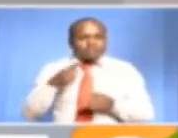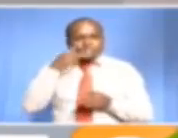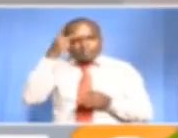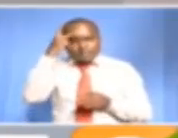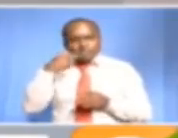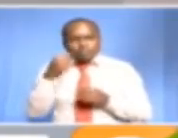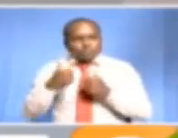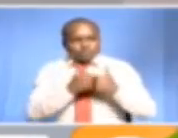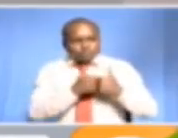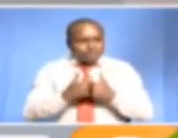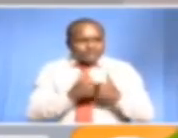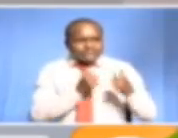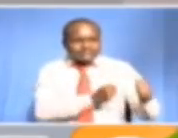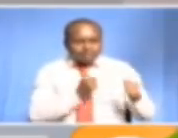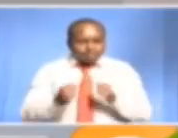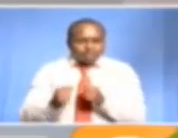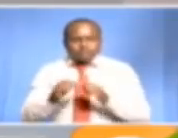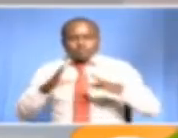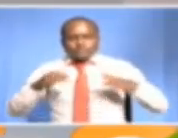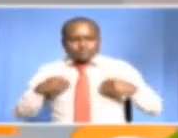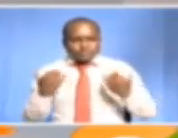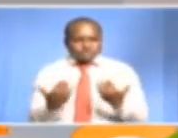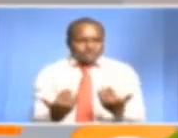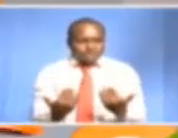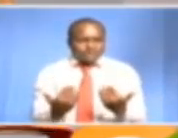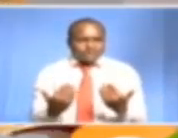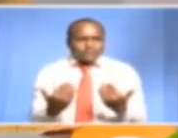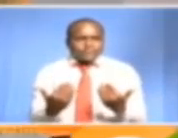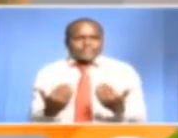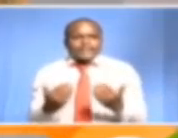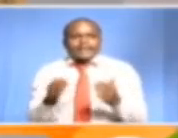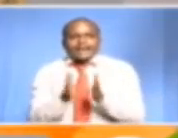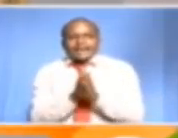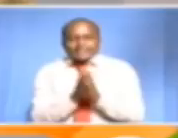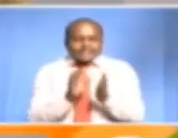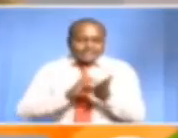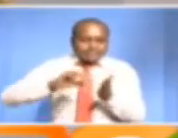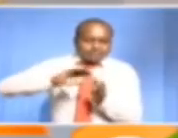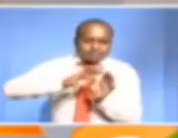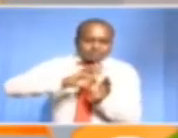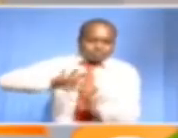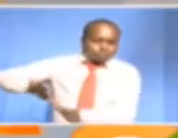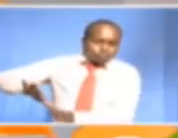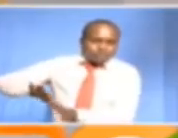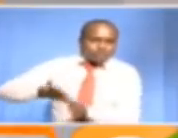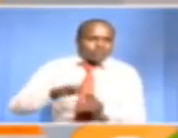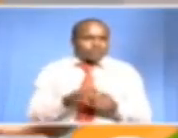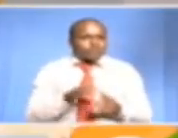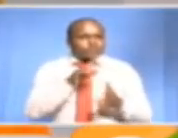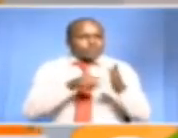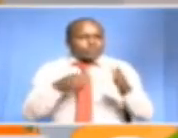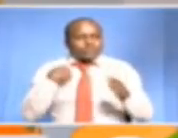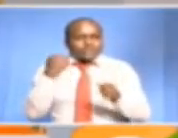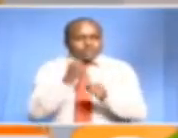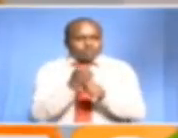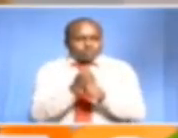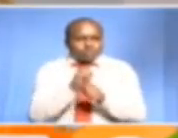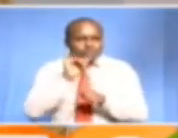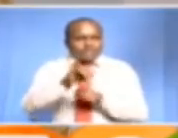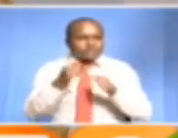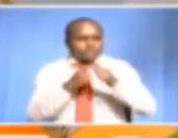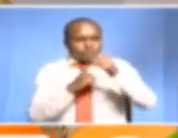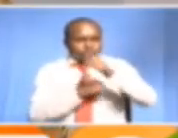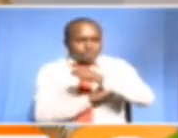accept this child, right. who has a disability, and so they are excluded. So what I do basically within that disability foundation